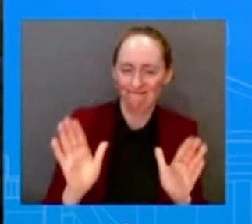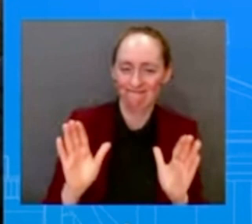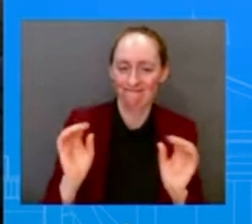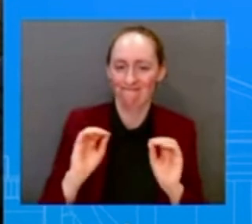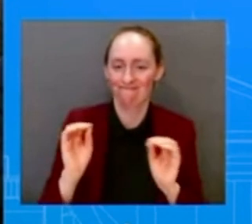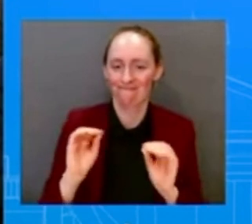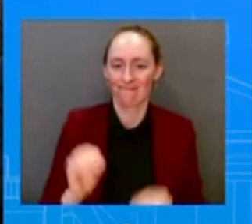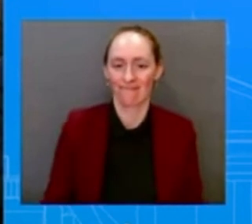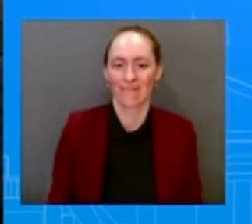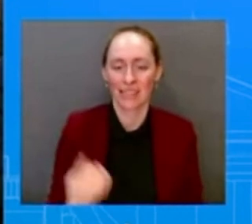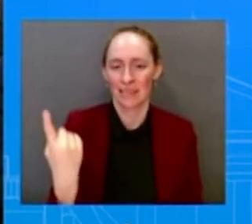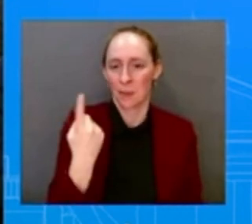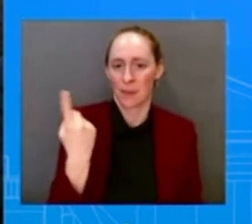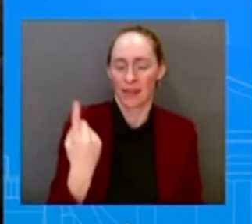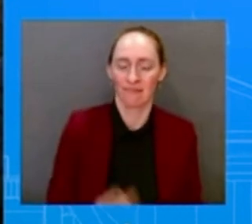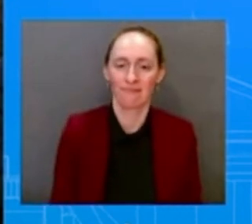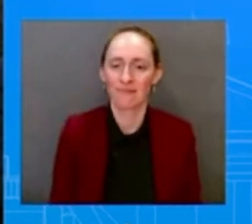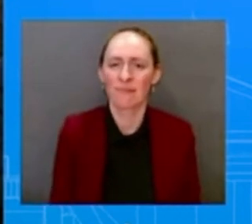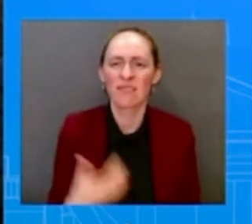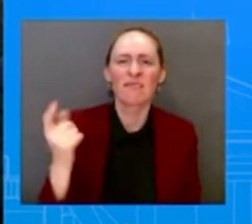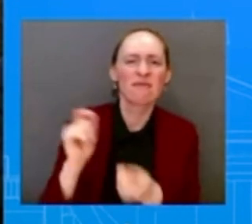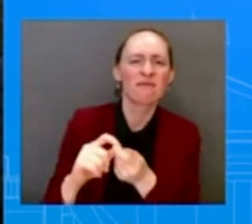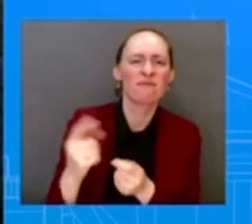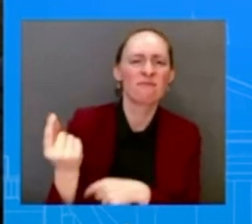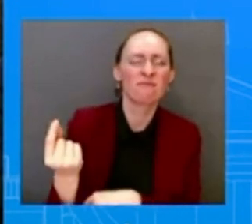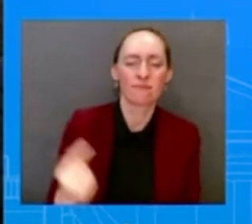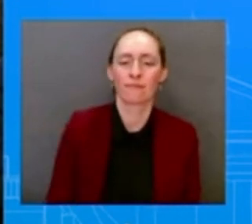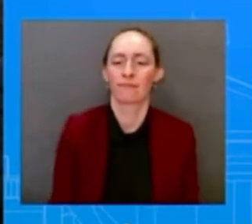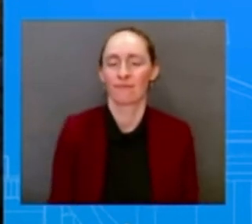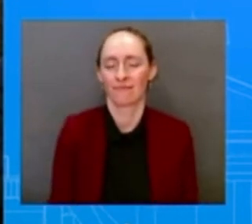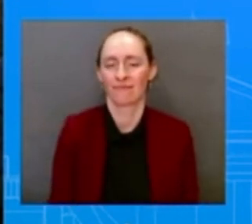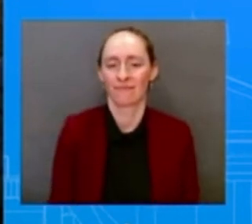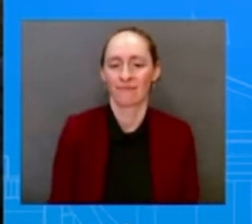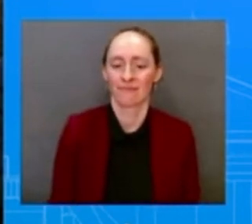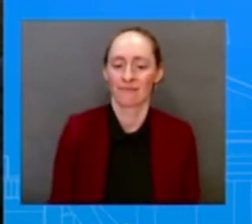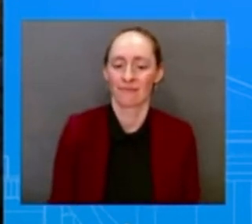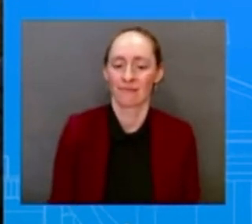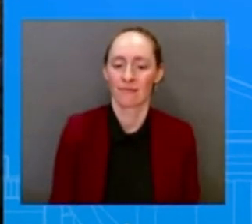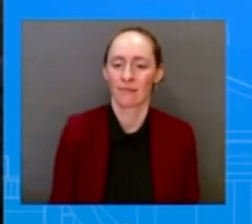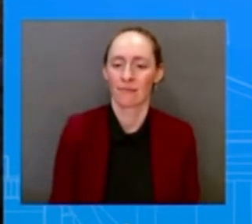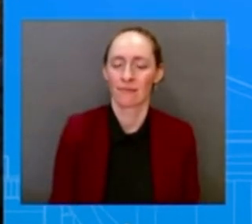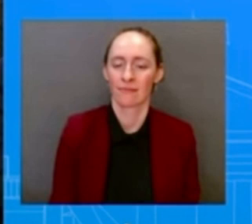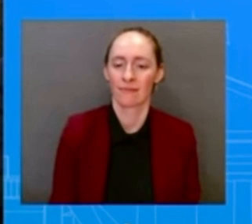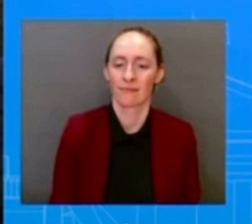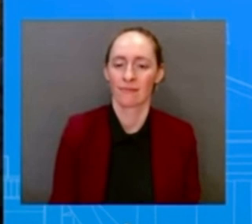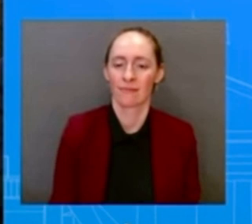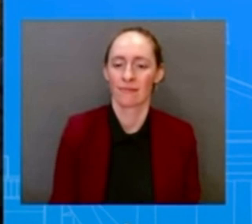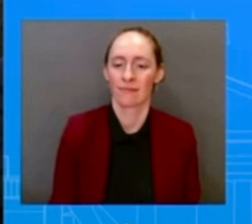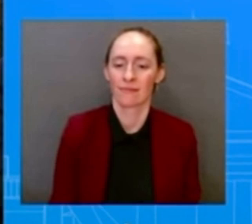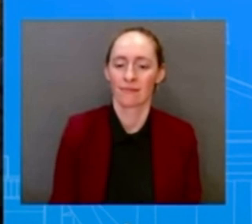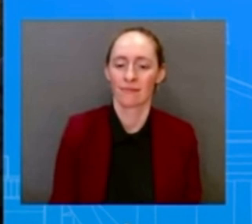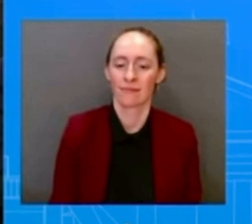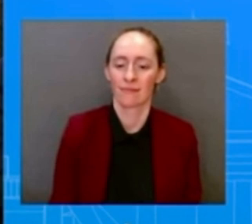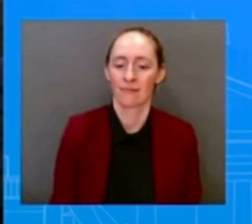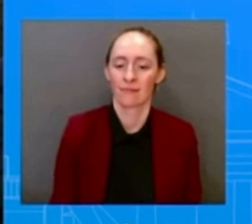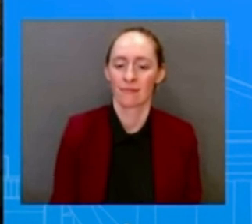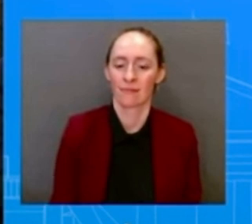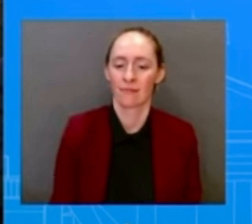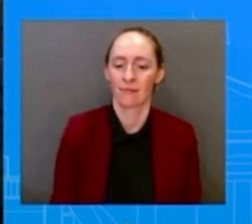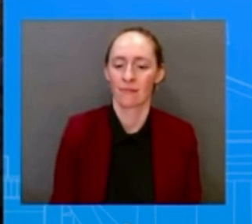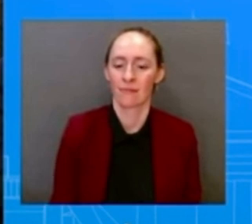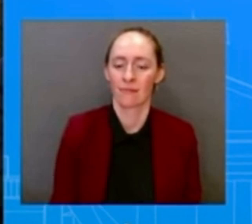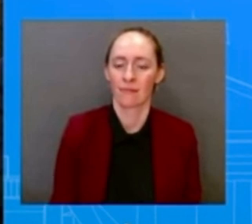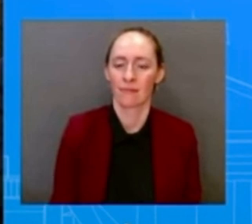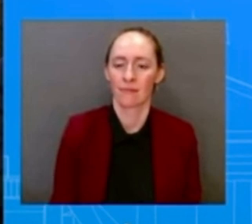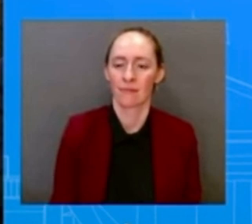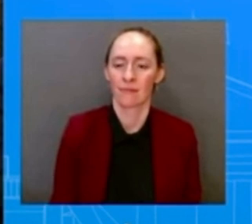just have one more quick question on the Russian, completely different topic. The Russians have said they're going to cut oil output now. What is the U.S.